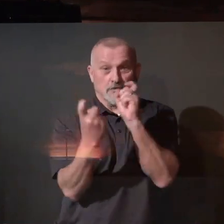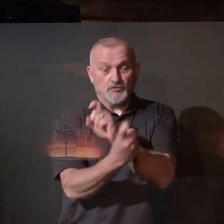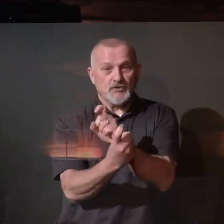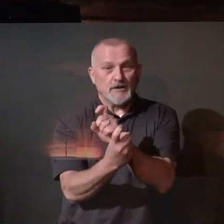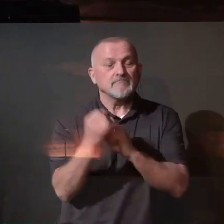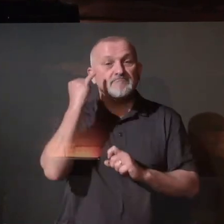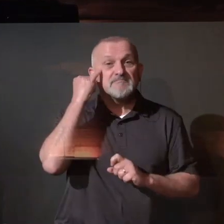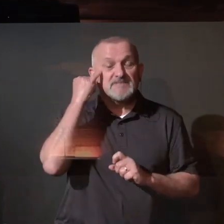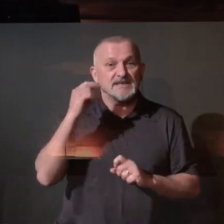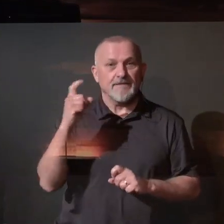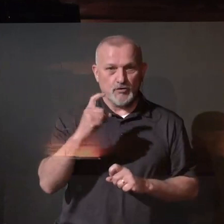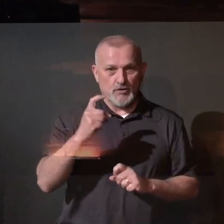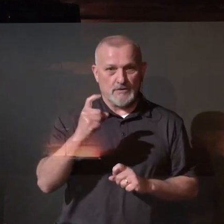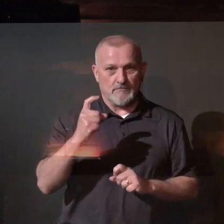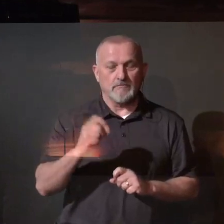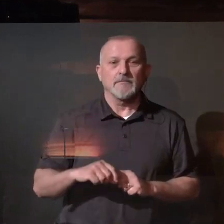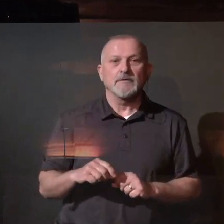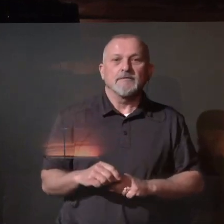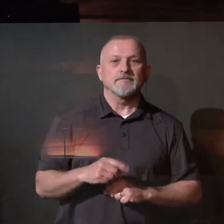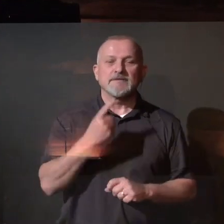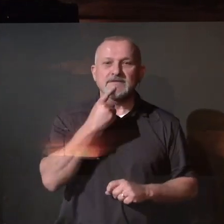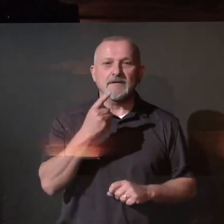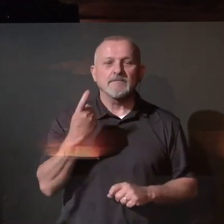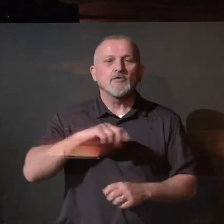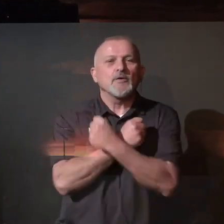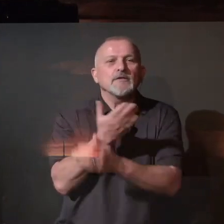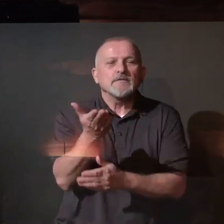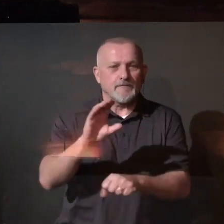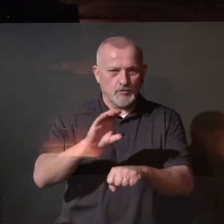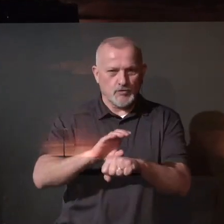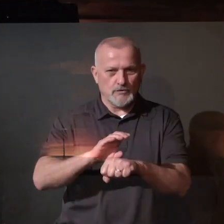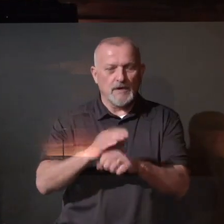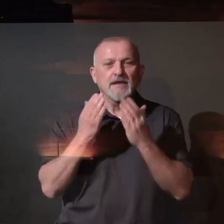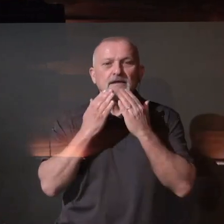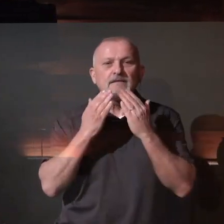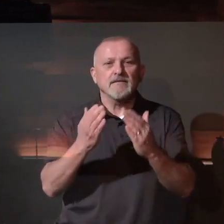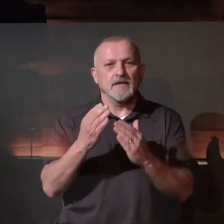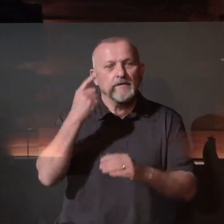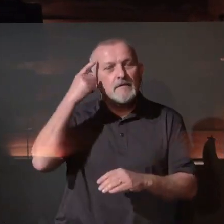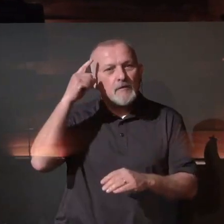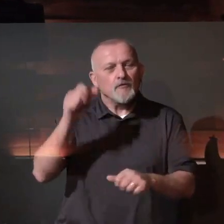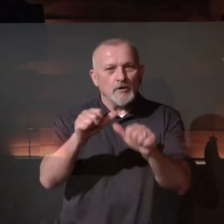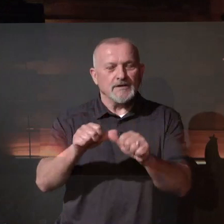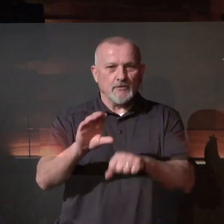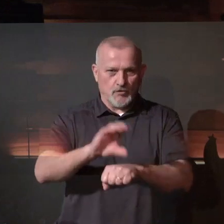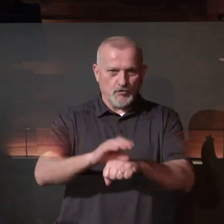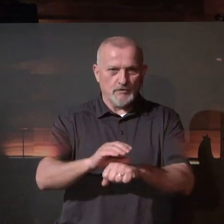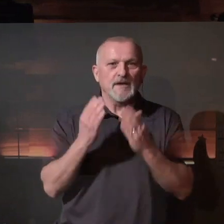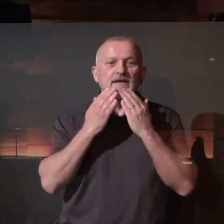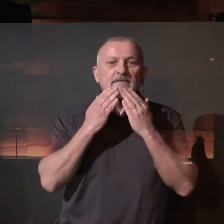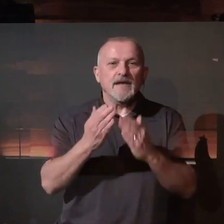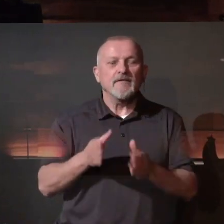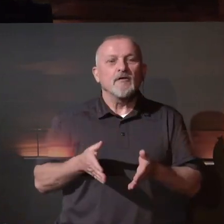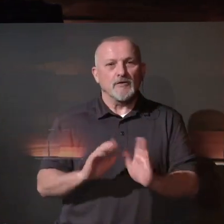over there and follow us, that would be great. Just again, say, hey, we love you, church, and thanks for being the church this morning and opening your homes and